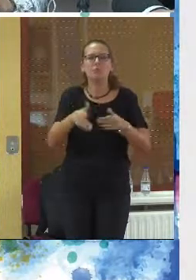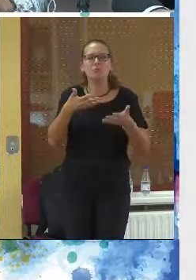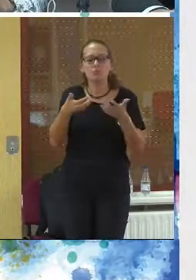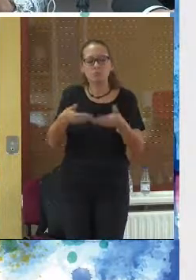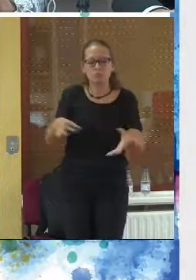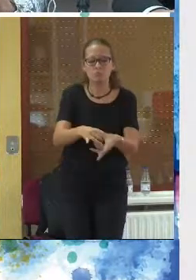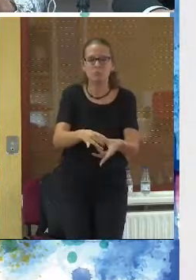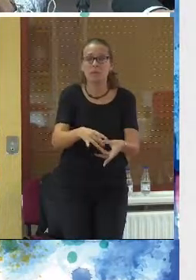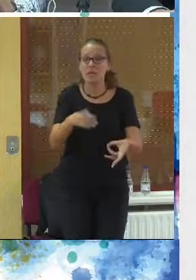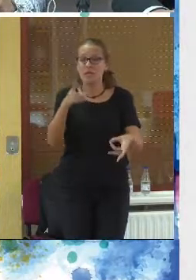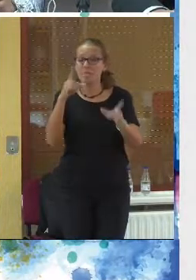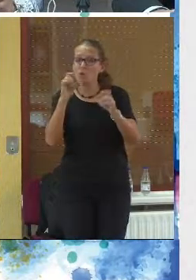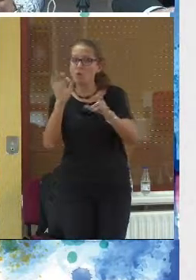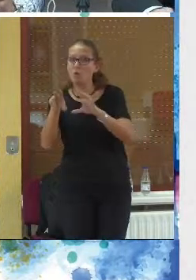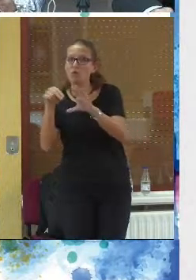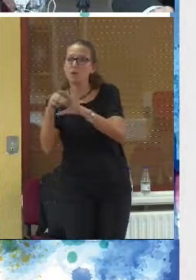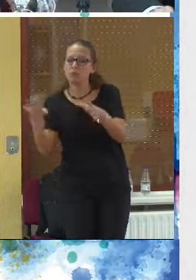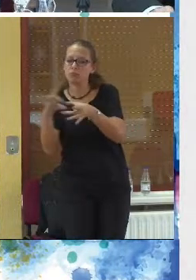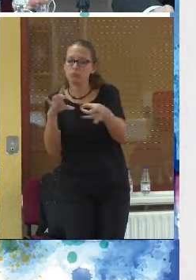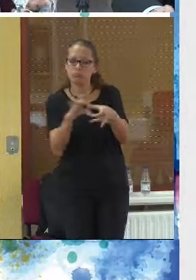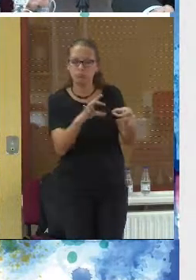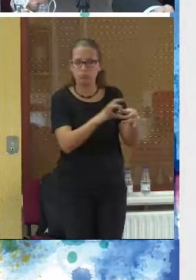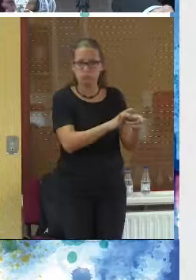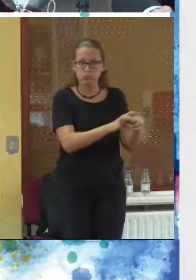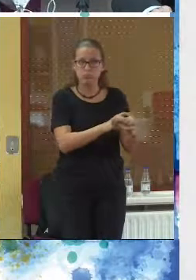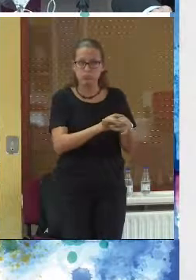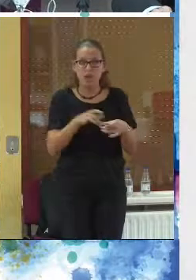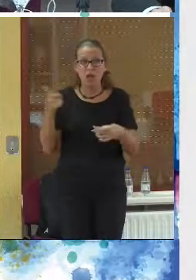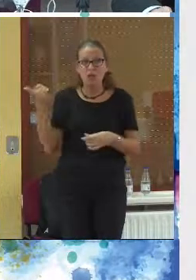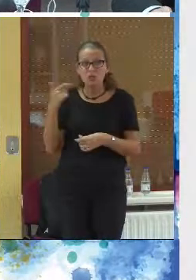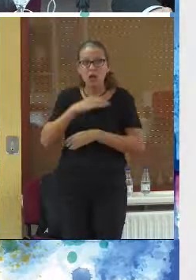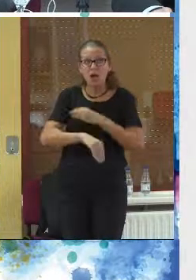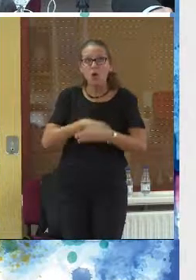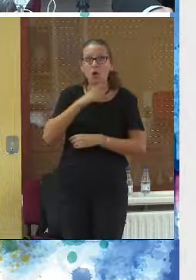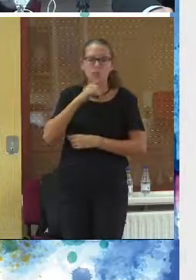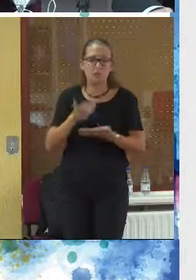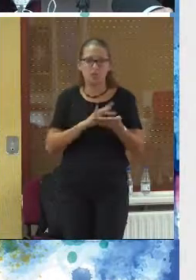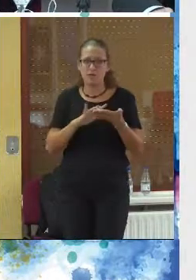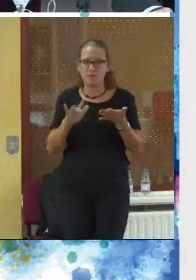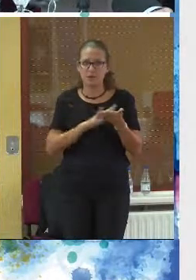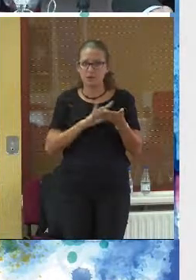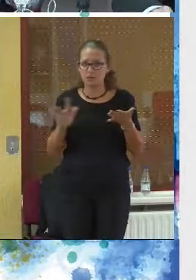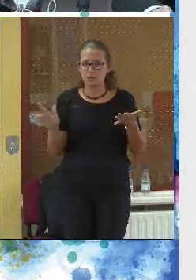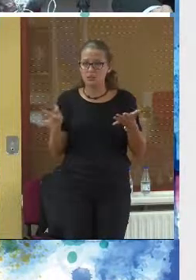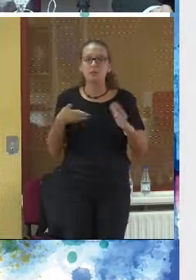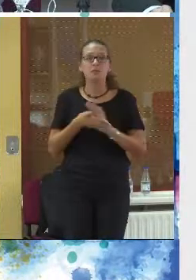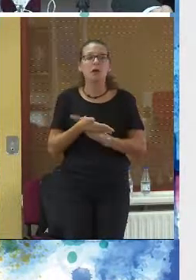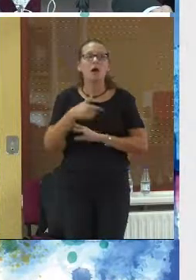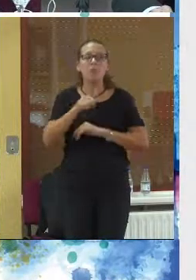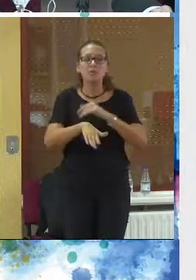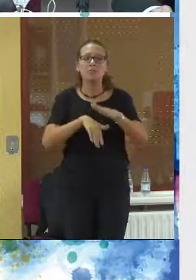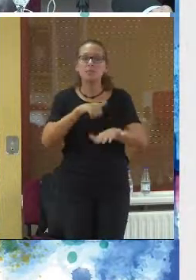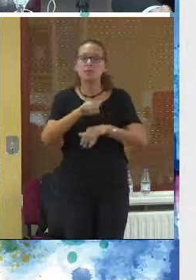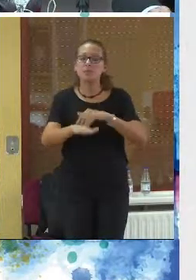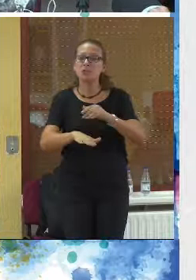include whatever wording you think. You can upload an image, you can upload a video, and you can even do it from your tablet, because if the tutor wants